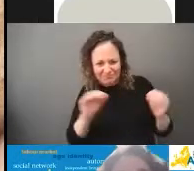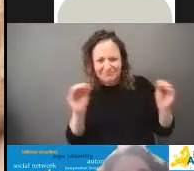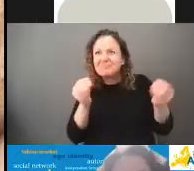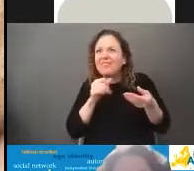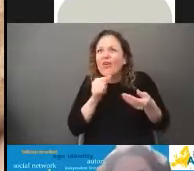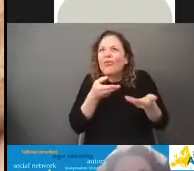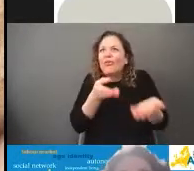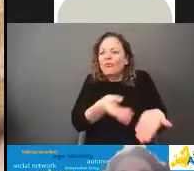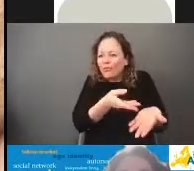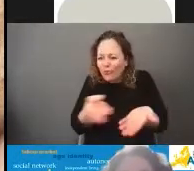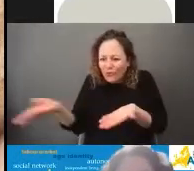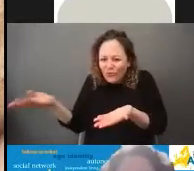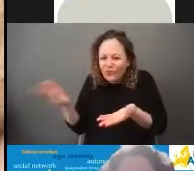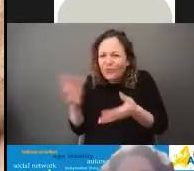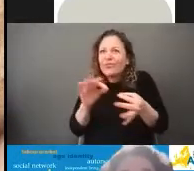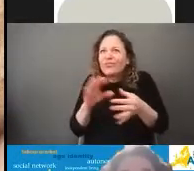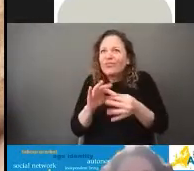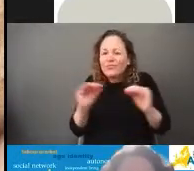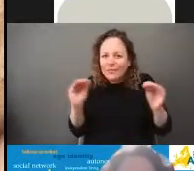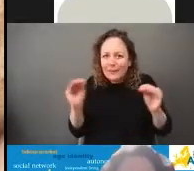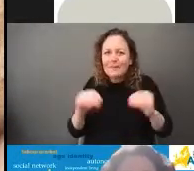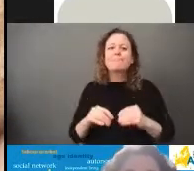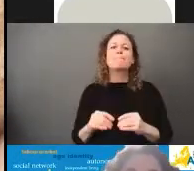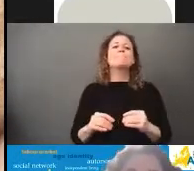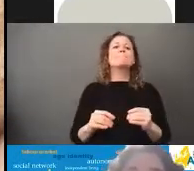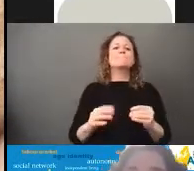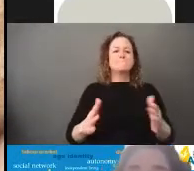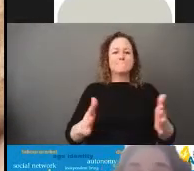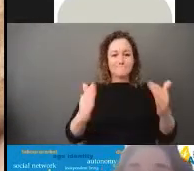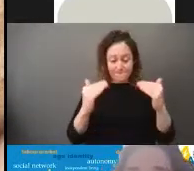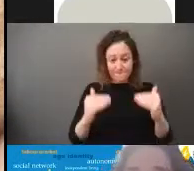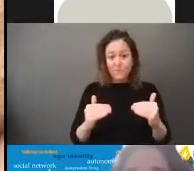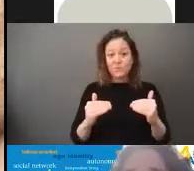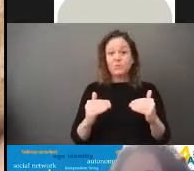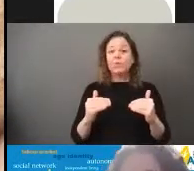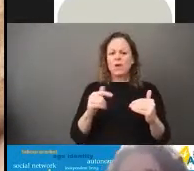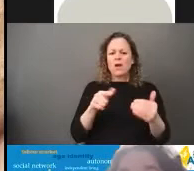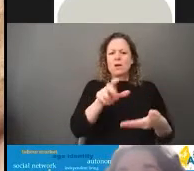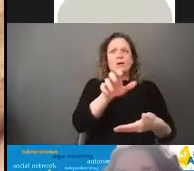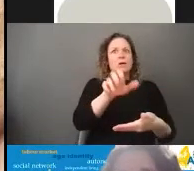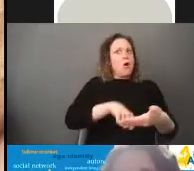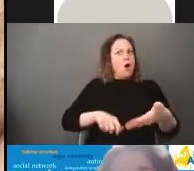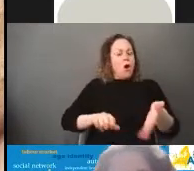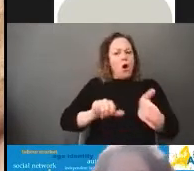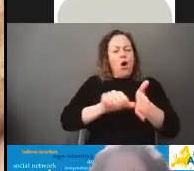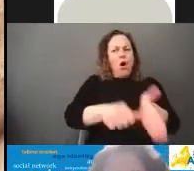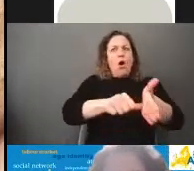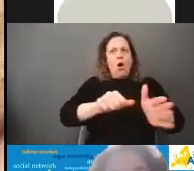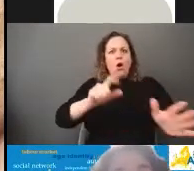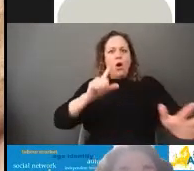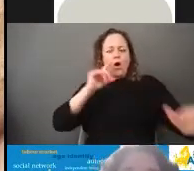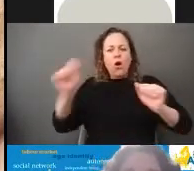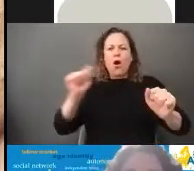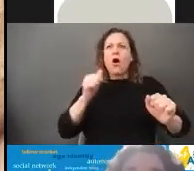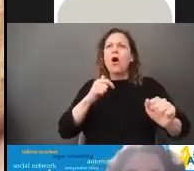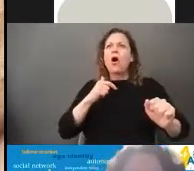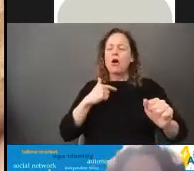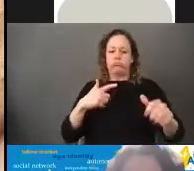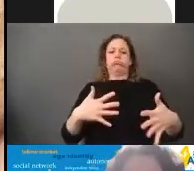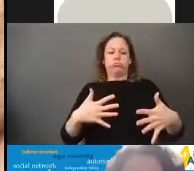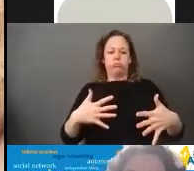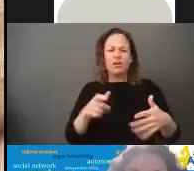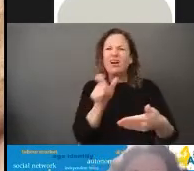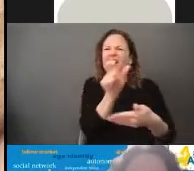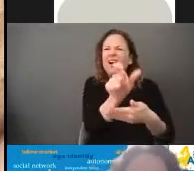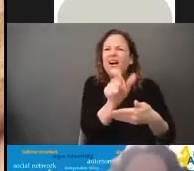of shock, of deception, of fear that these newspaper articles tried to create in the reader. And there was a blame